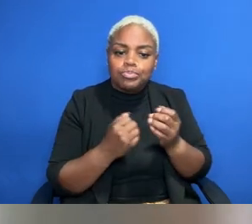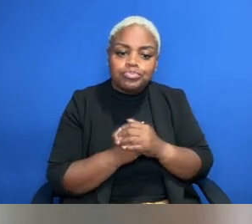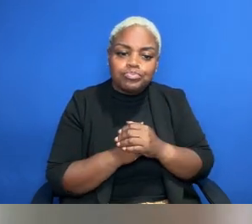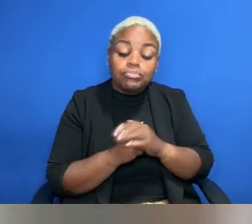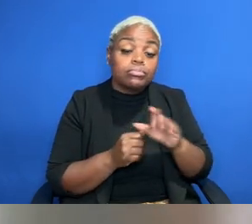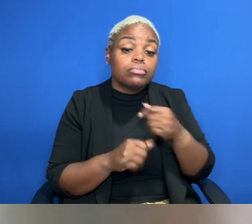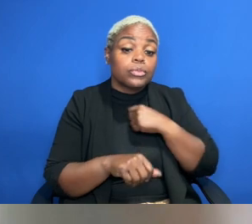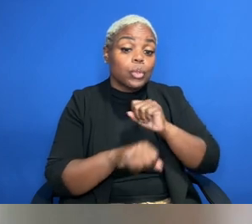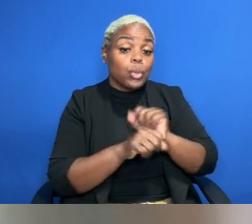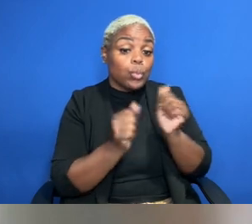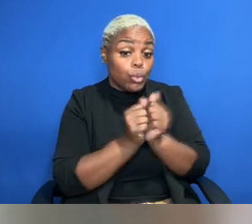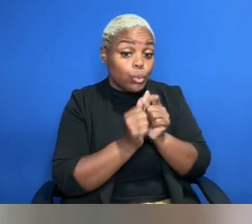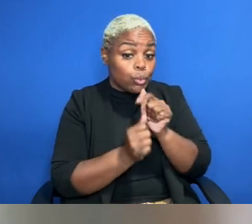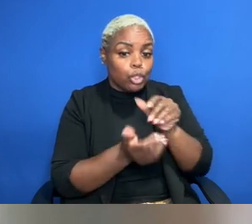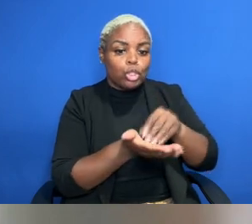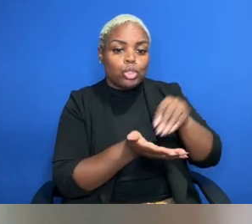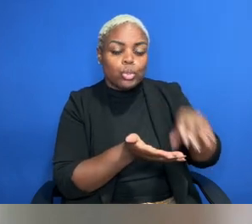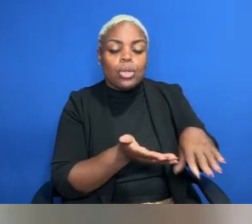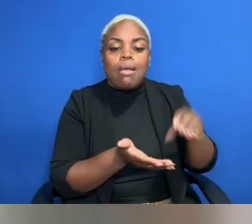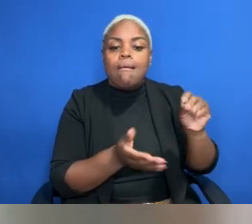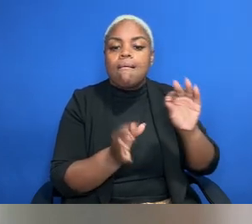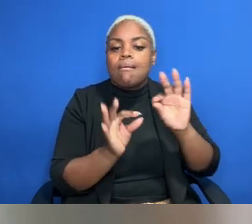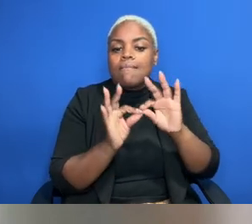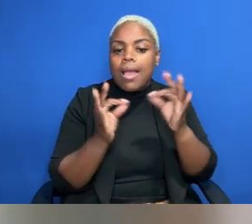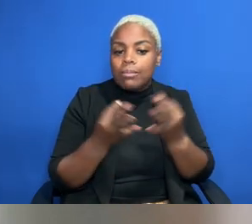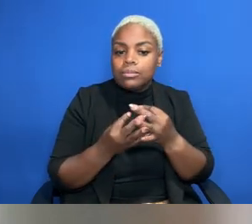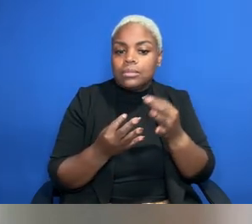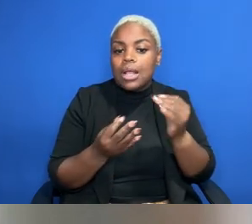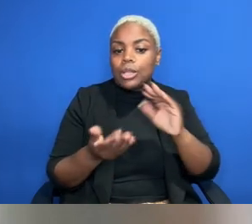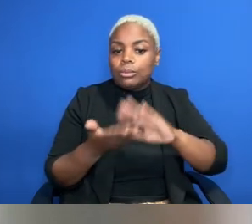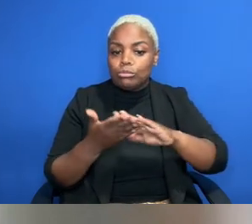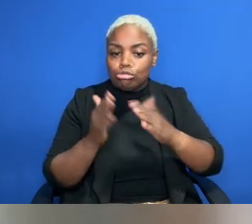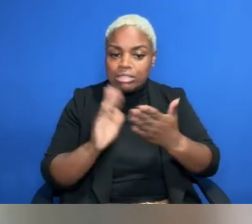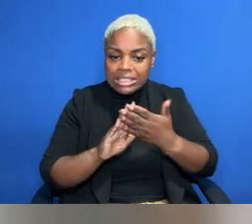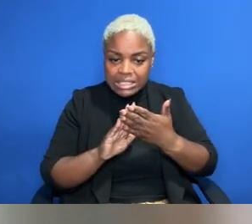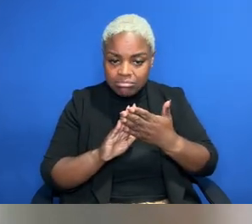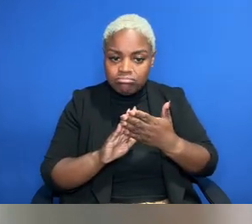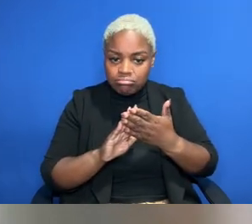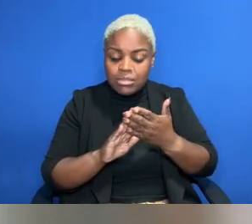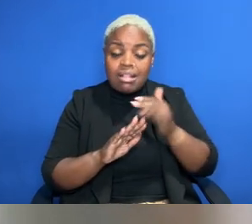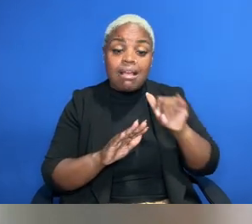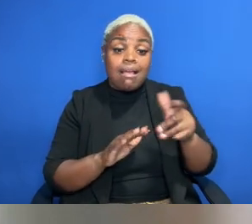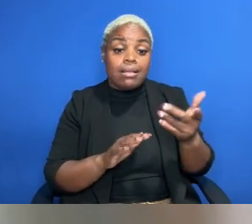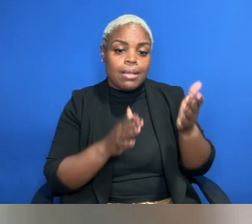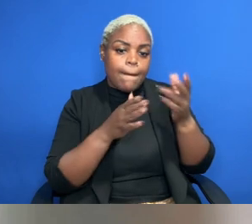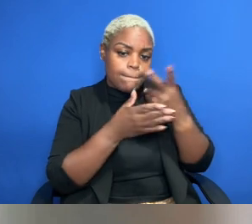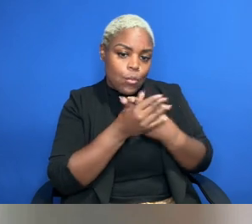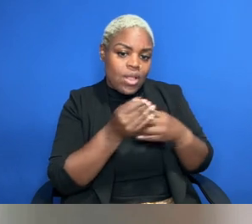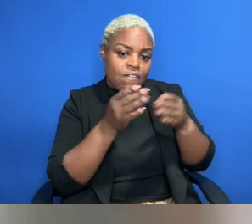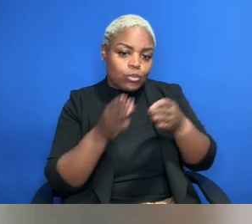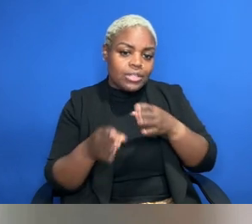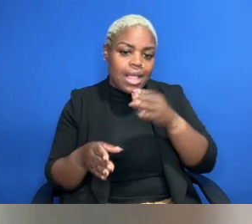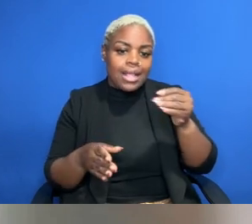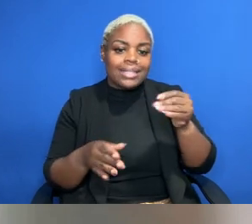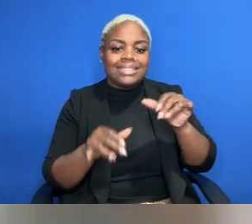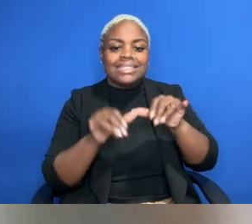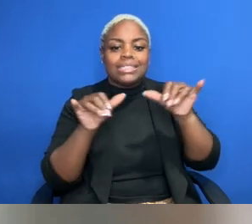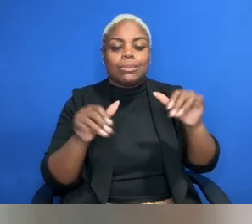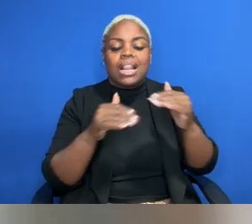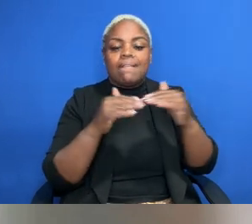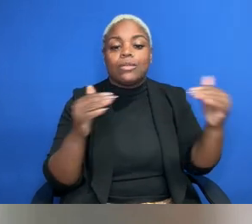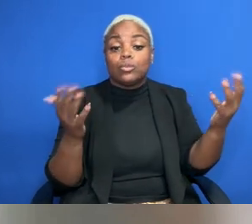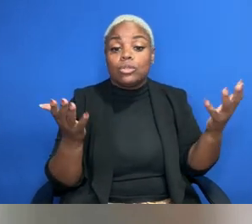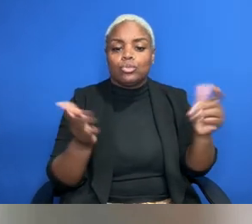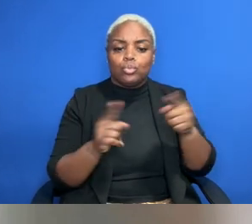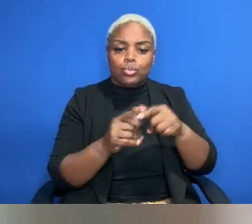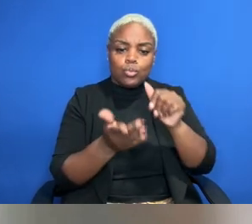advocacy organization. We work with students and with families and in communities, both at the